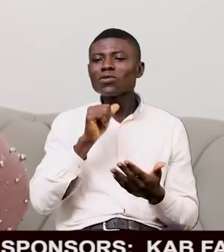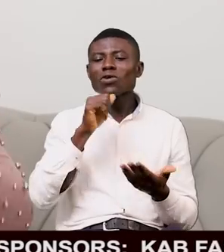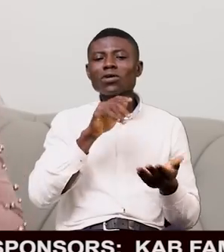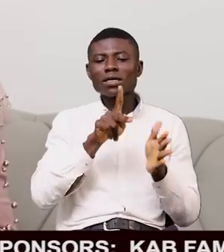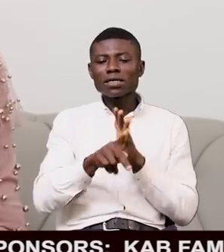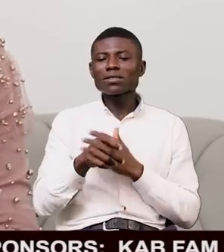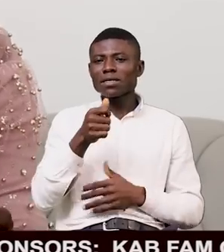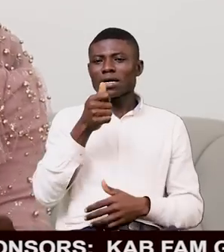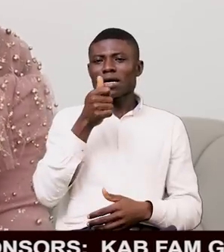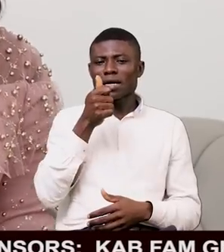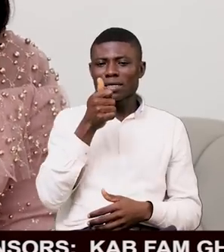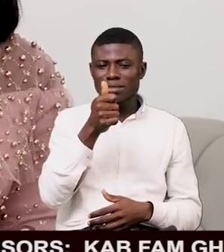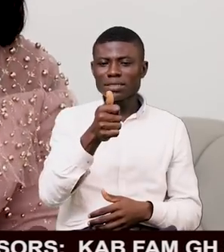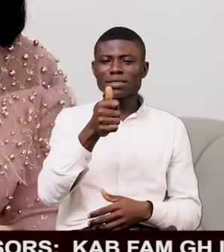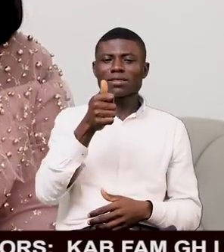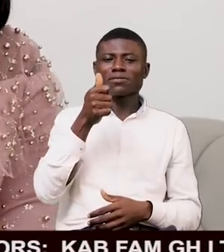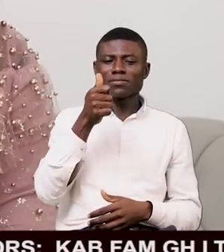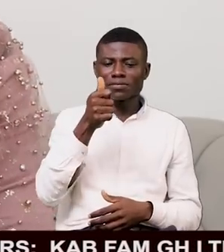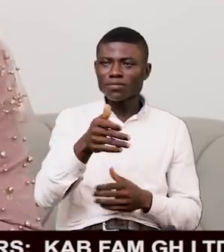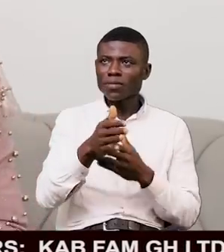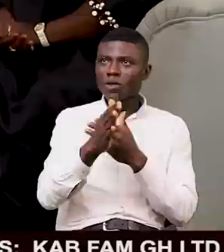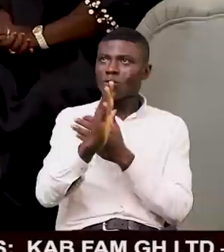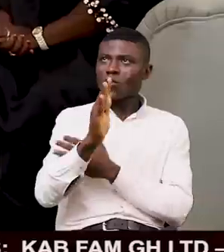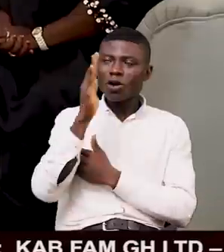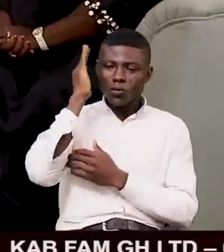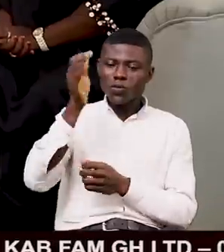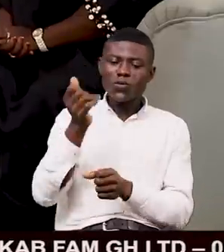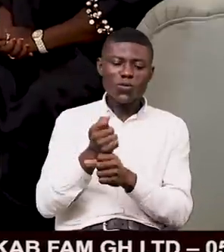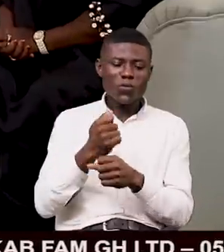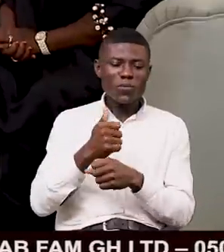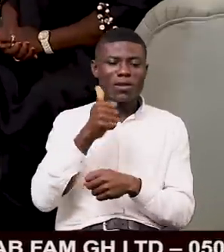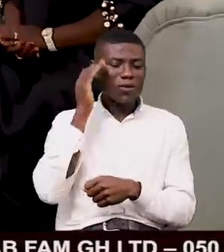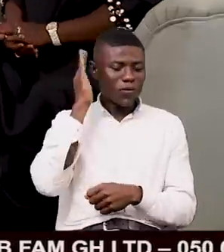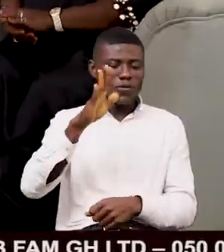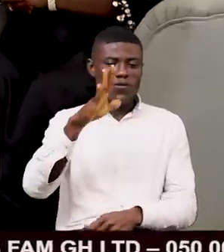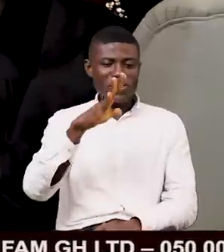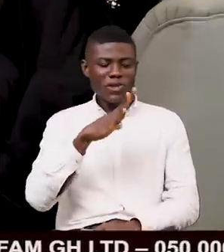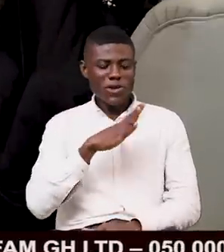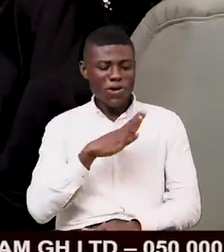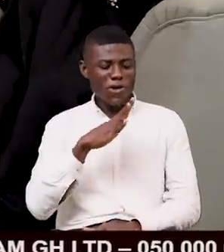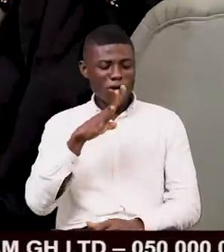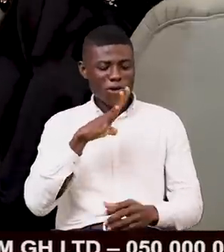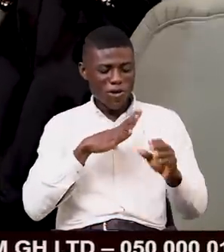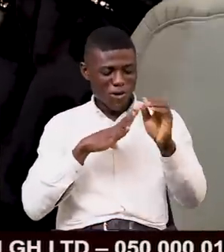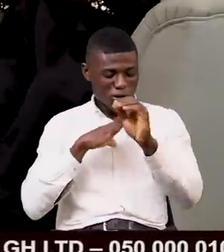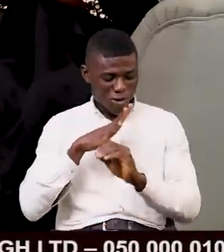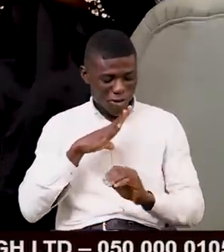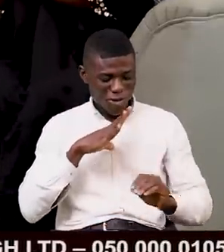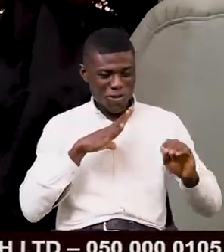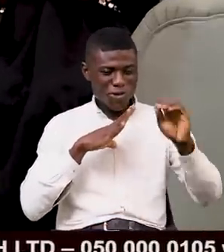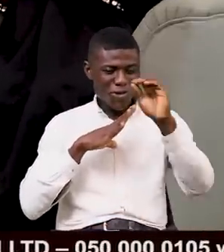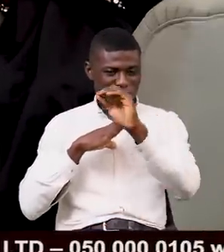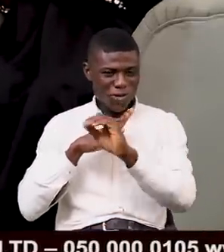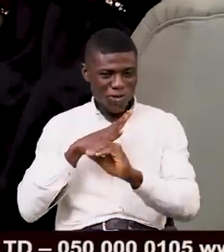ehia we wate na obeye u yo